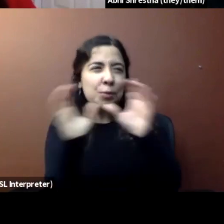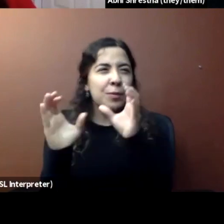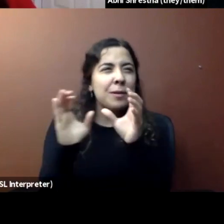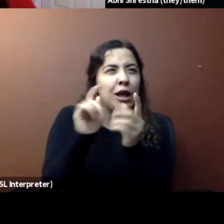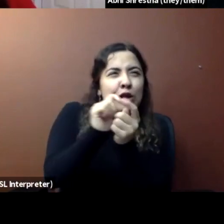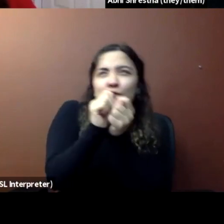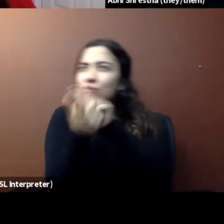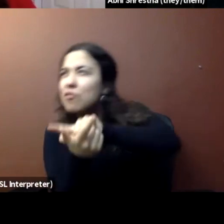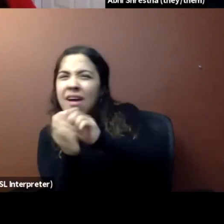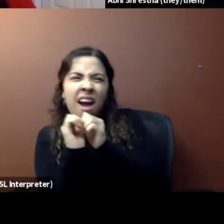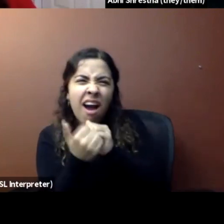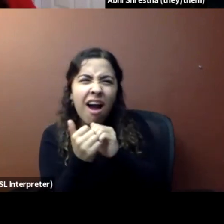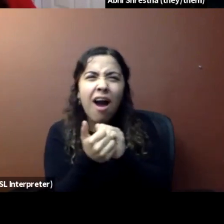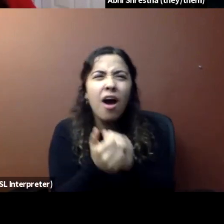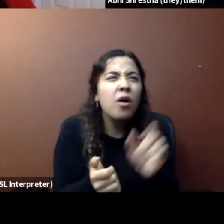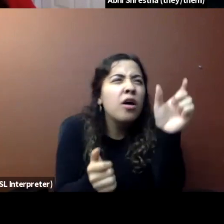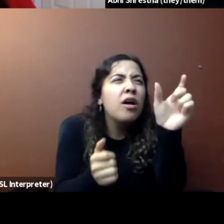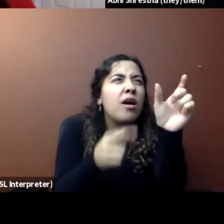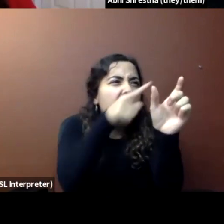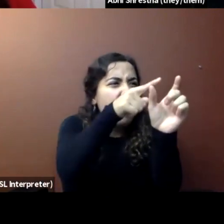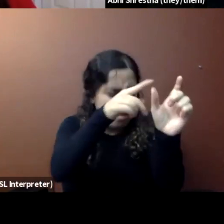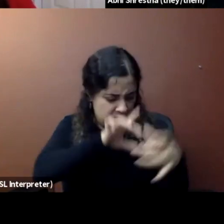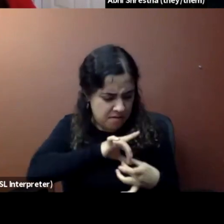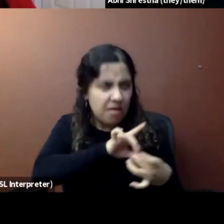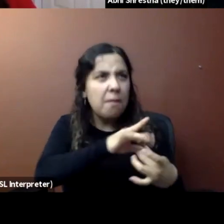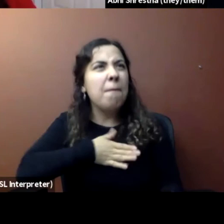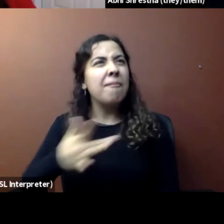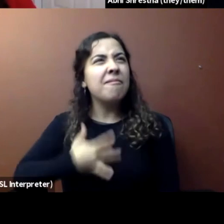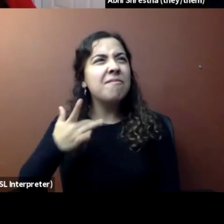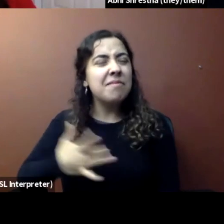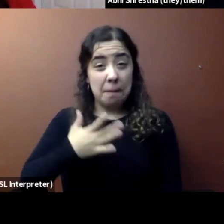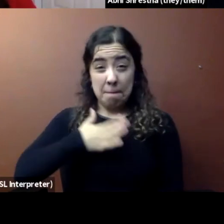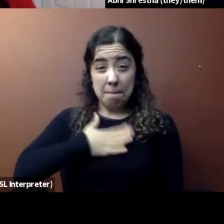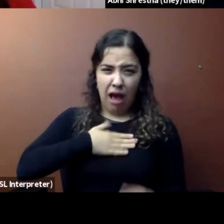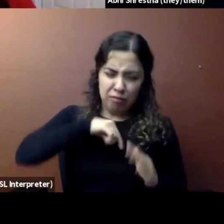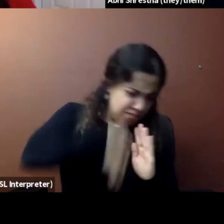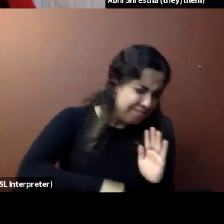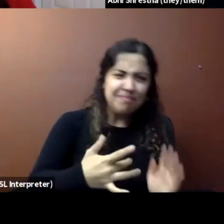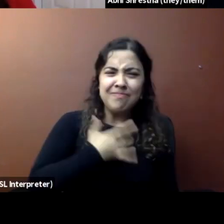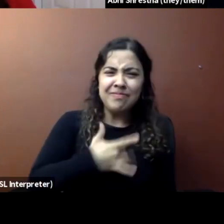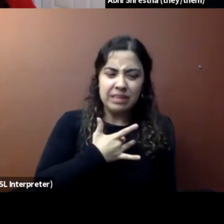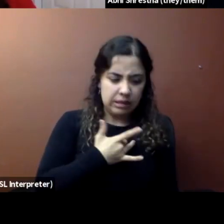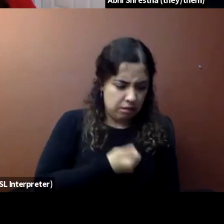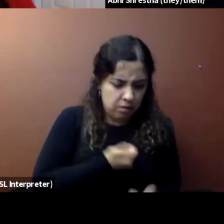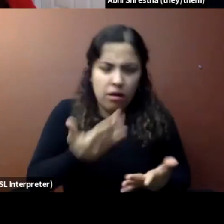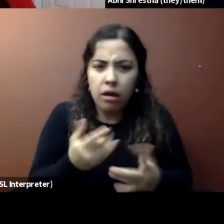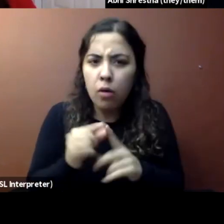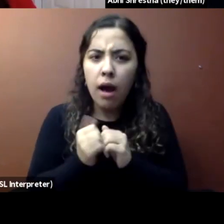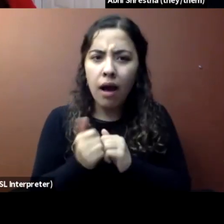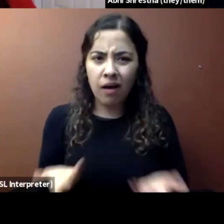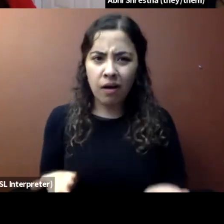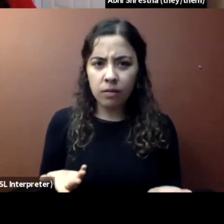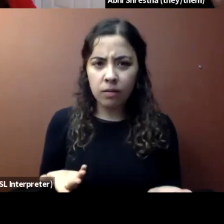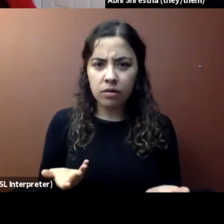you translate something that you feel, that you specifically feel? How do you, what